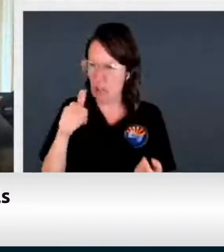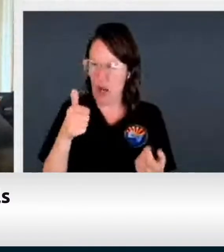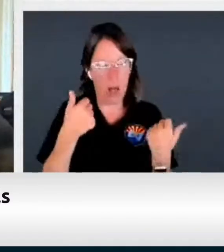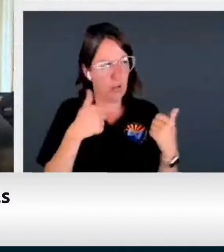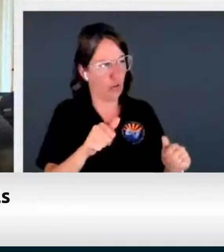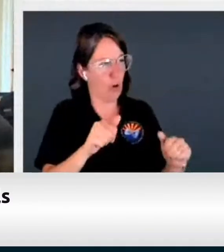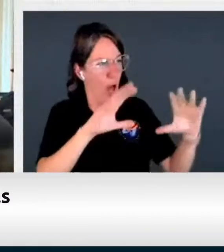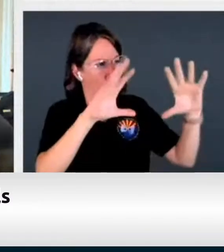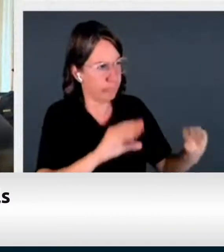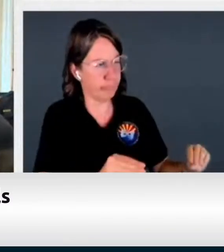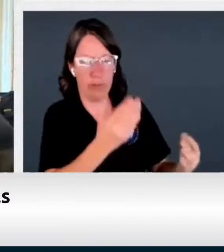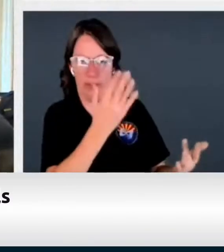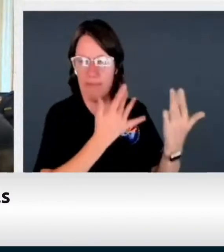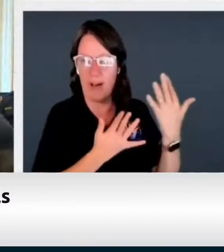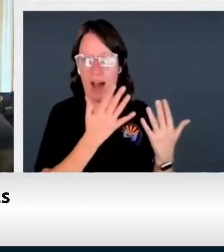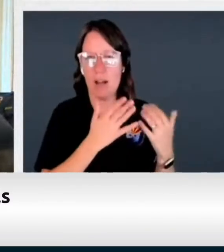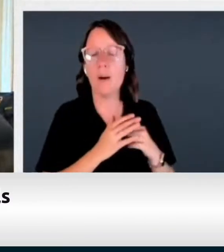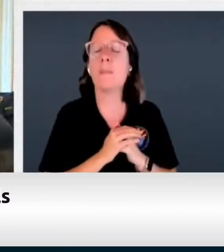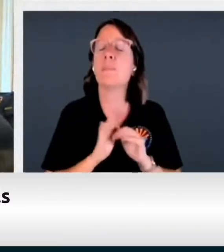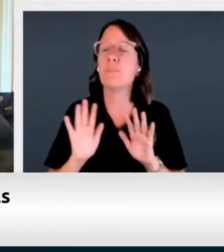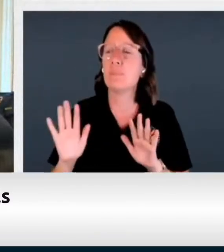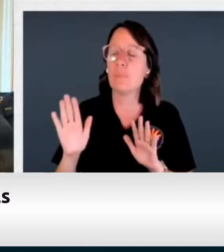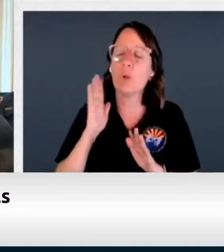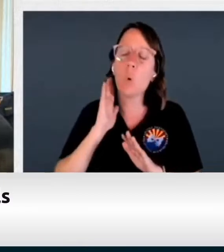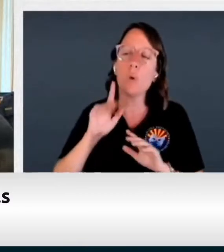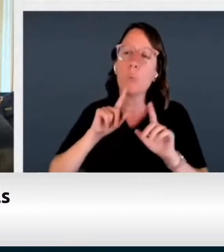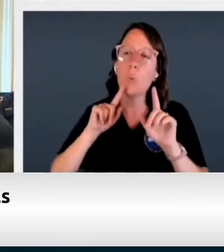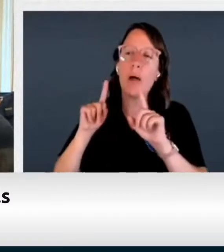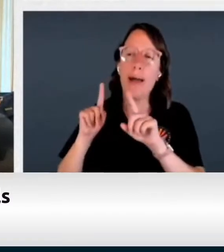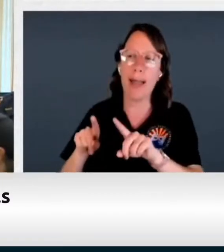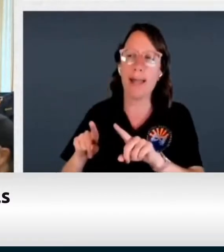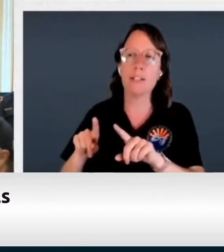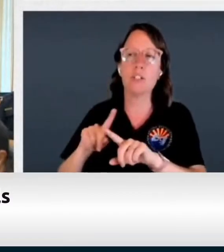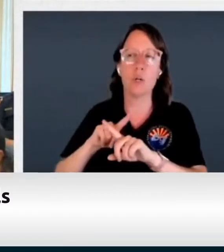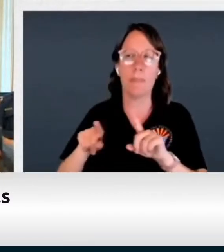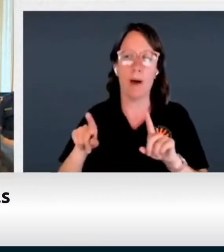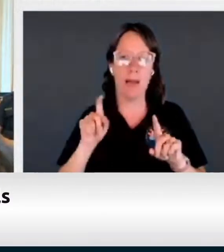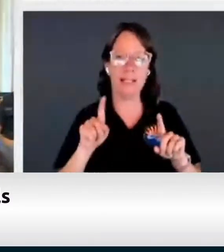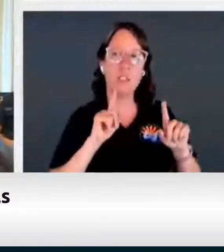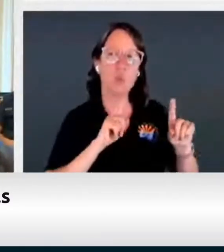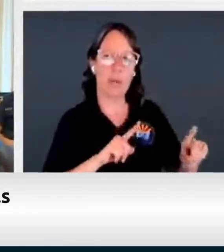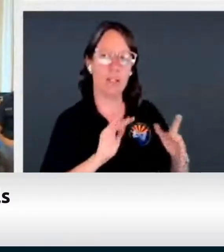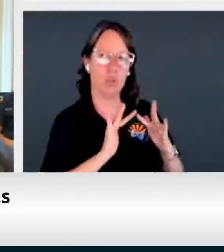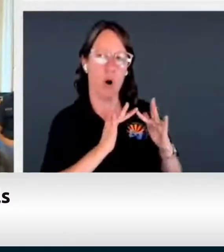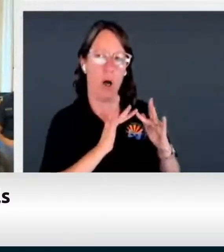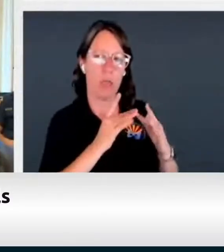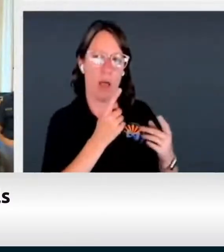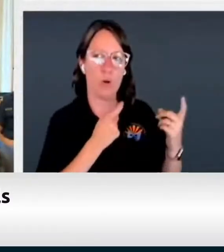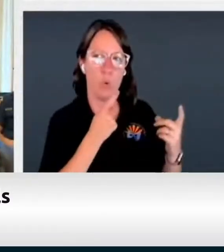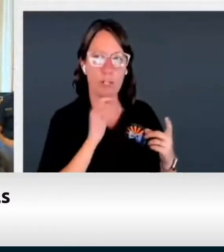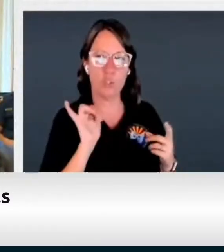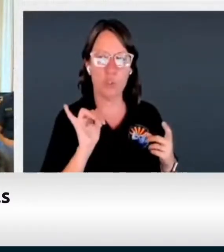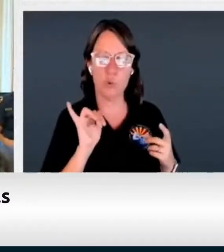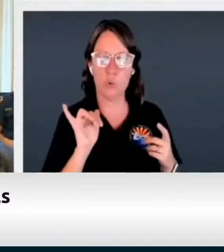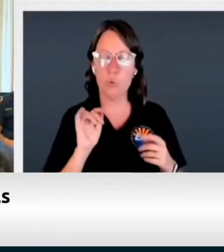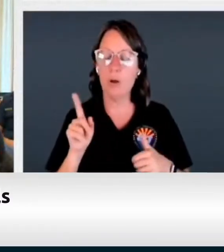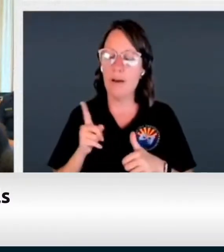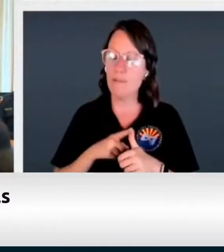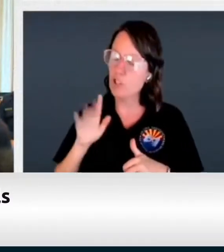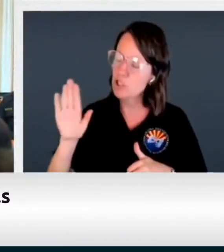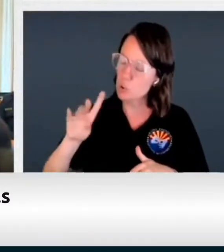and then we need to get to some online people who are waiting for their questions, but we will definitely answer yours right now. Yeah,